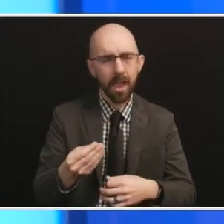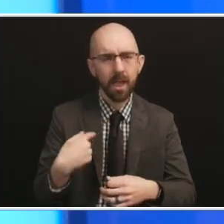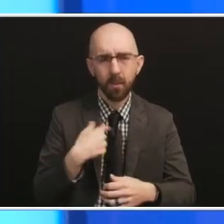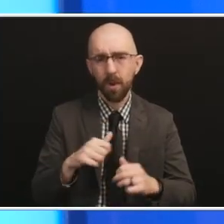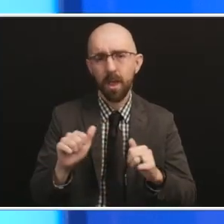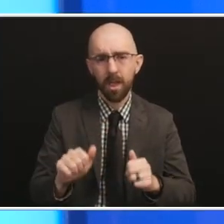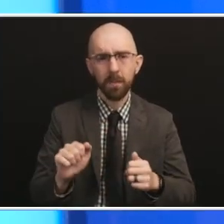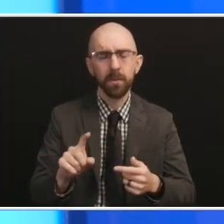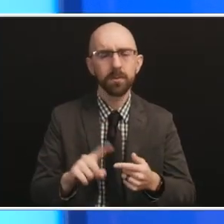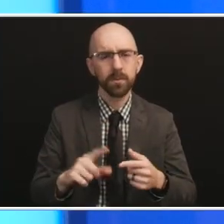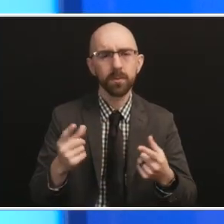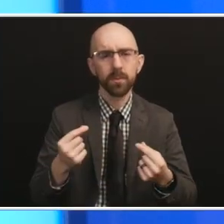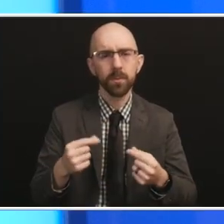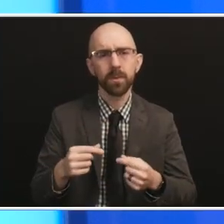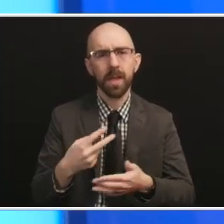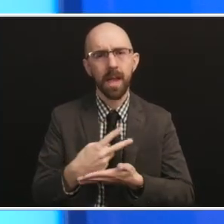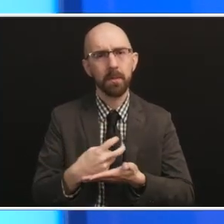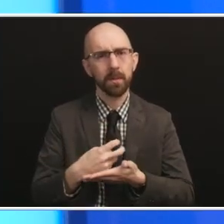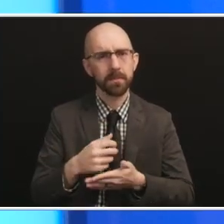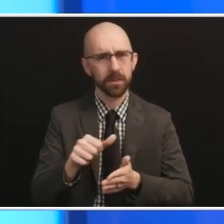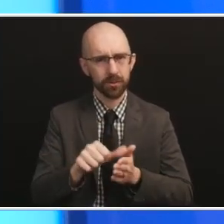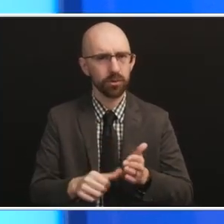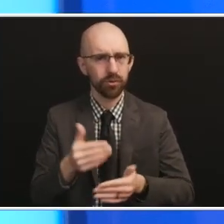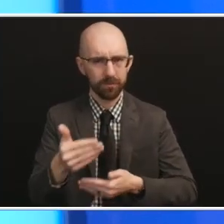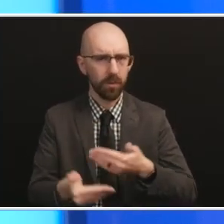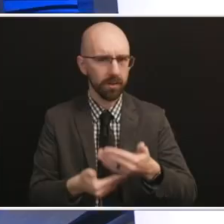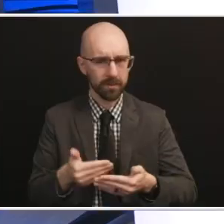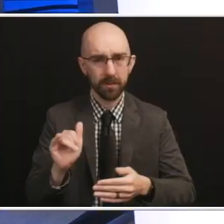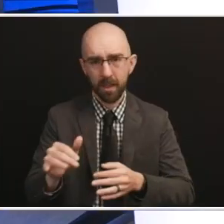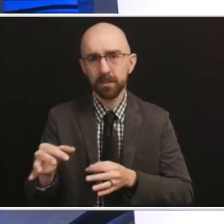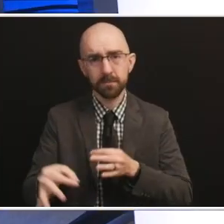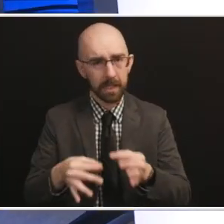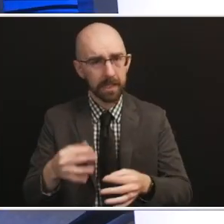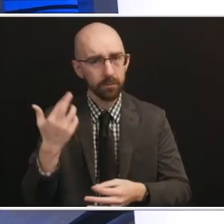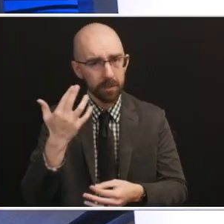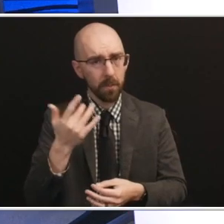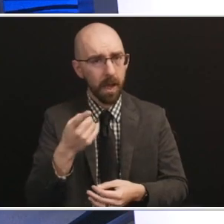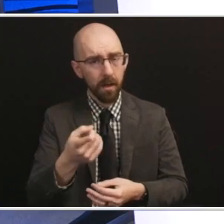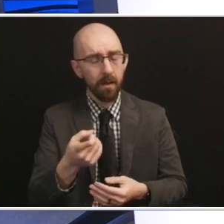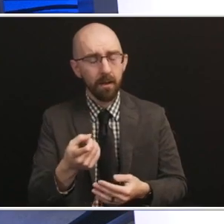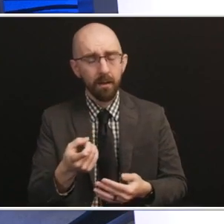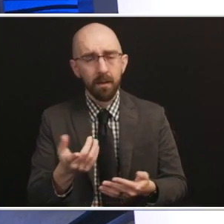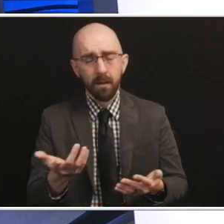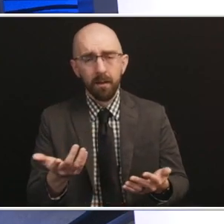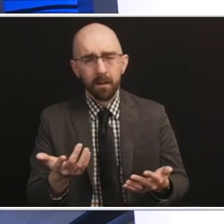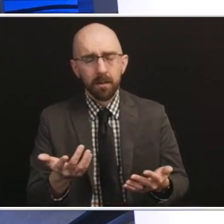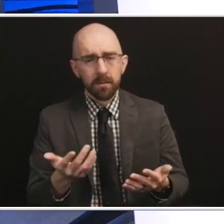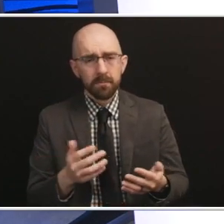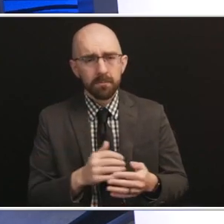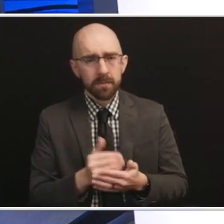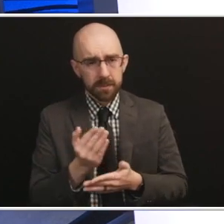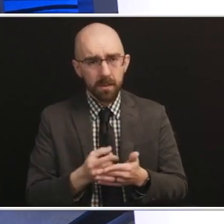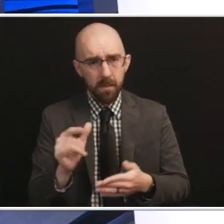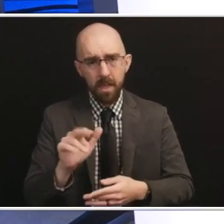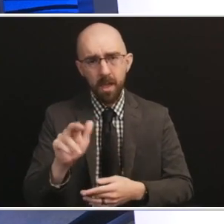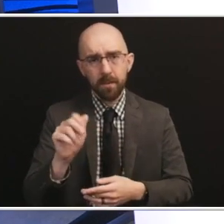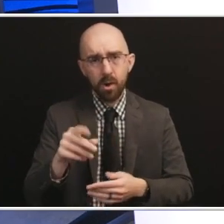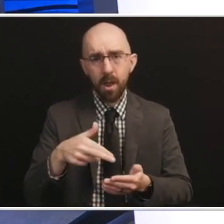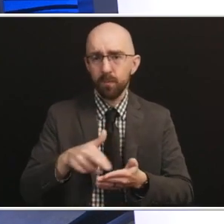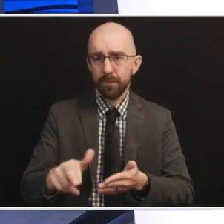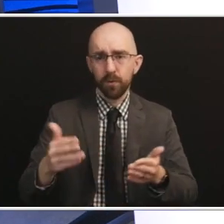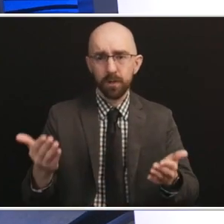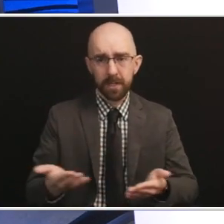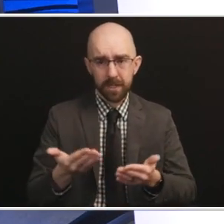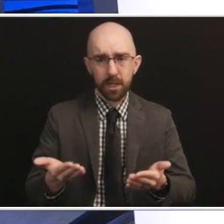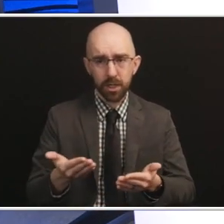do the epilepsy surgery process. Which explains one of the reasons why someone like Brad is referred here from as far